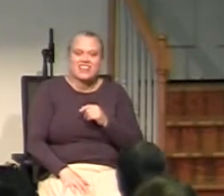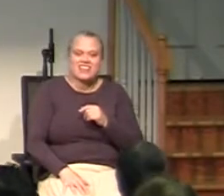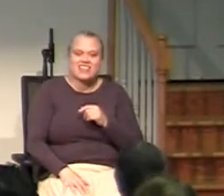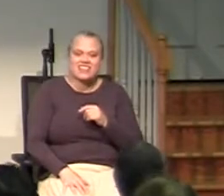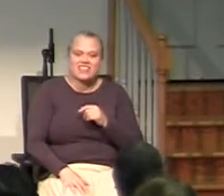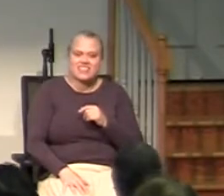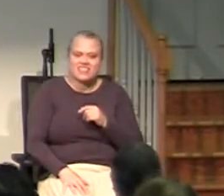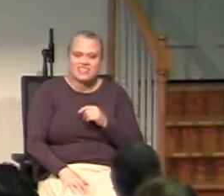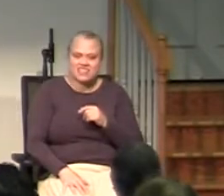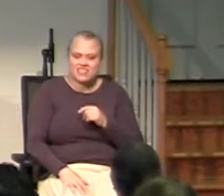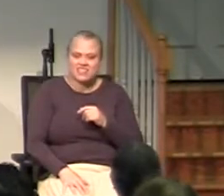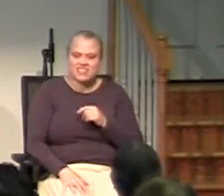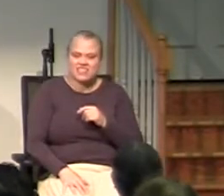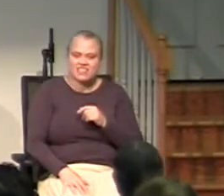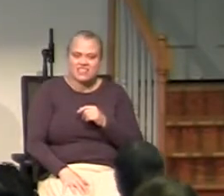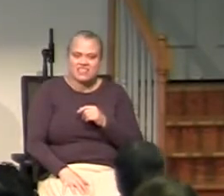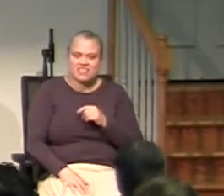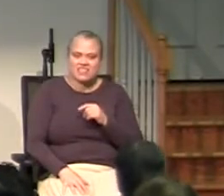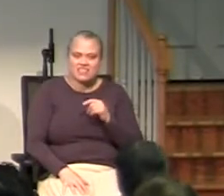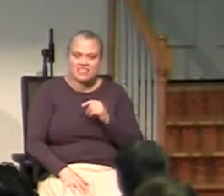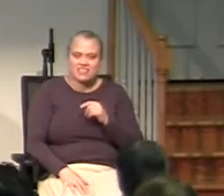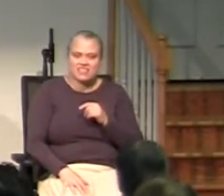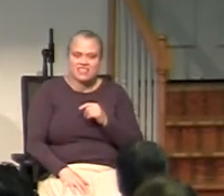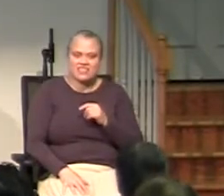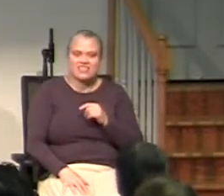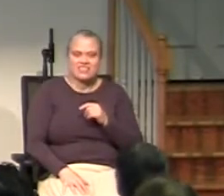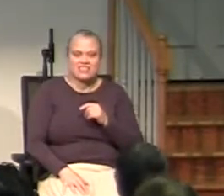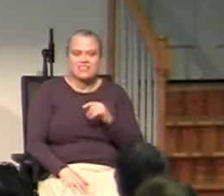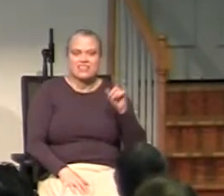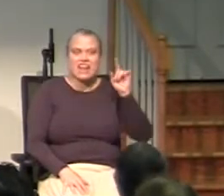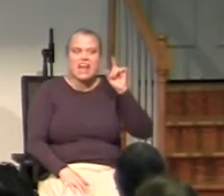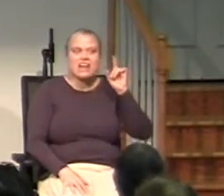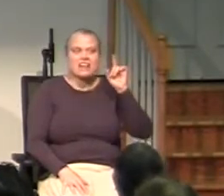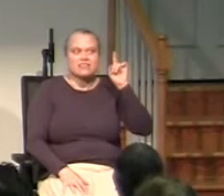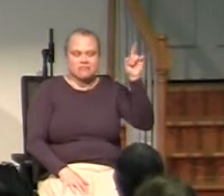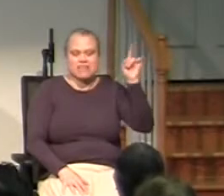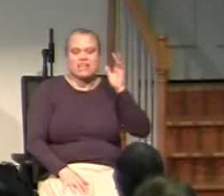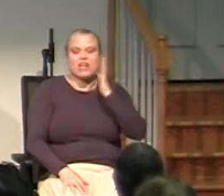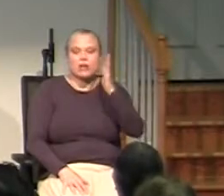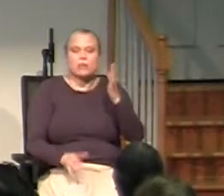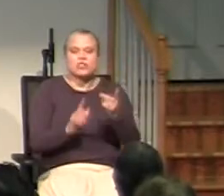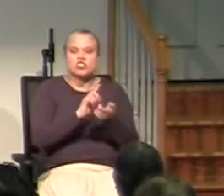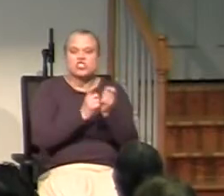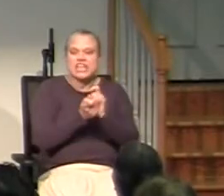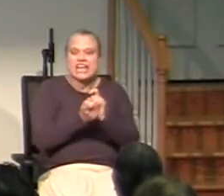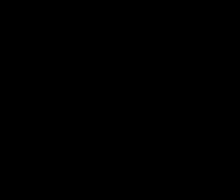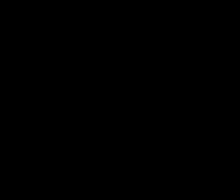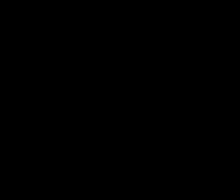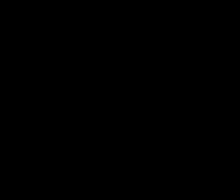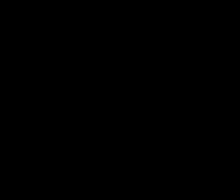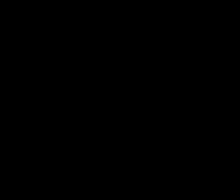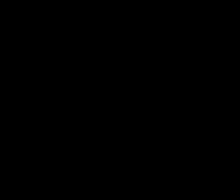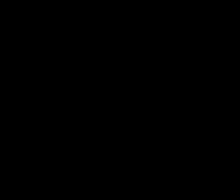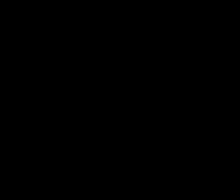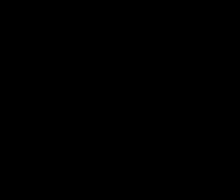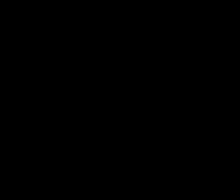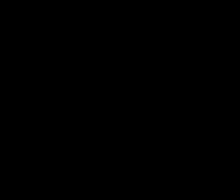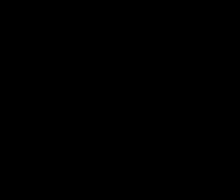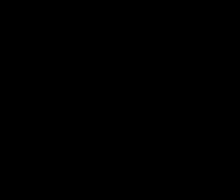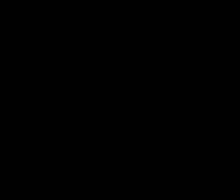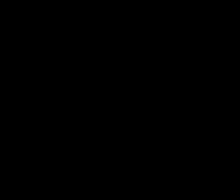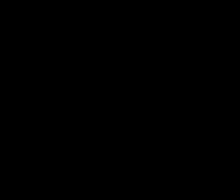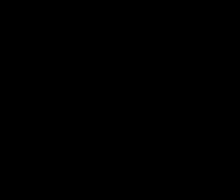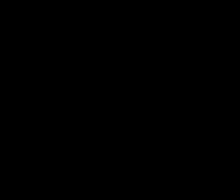those kinds of habits, but evil habits he will change. And We need to remember that nothing is that we